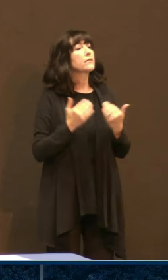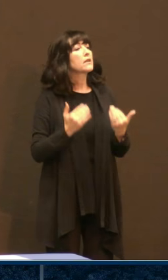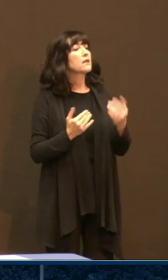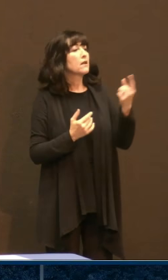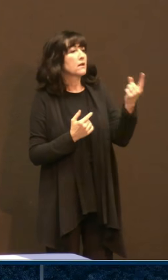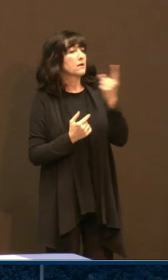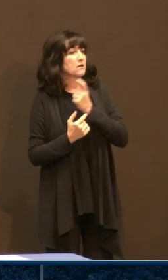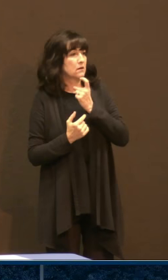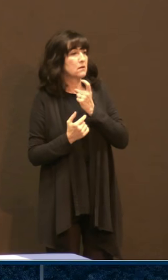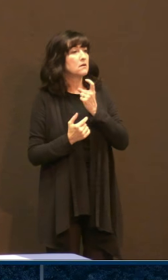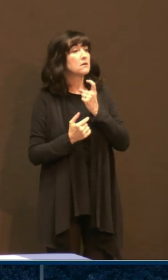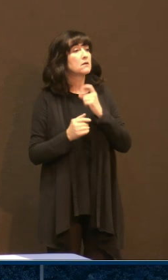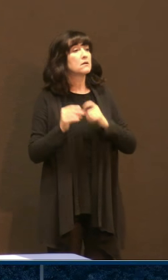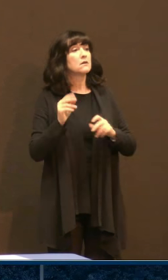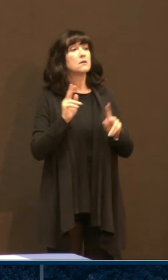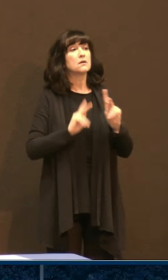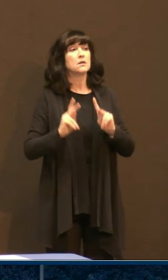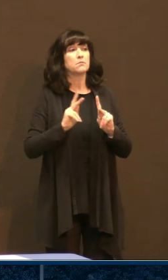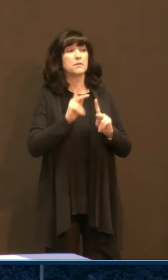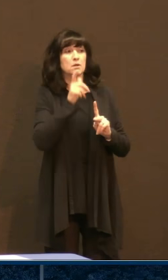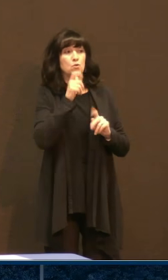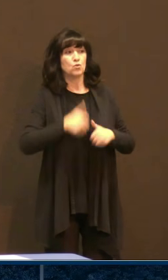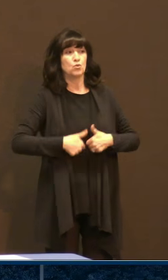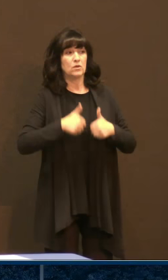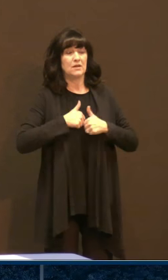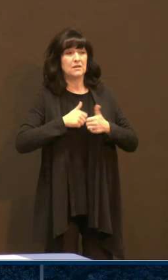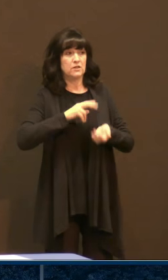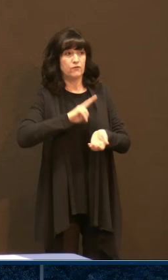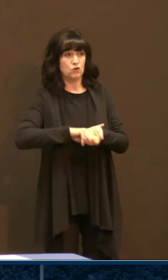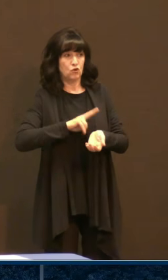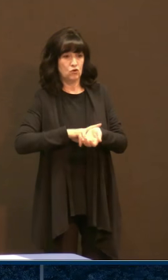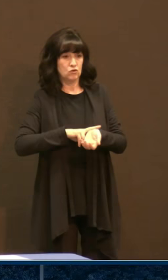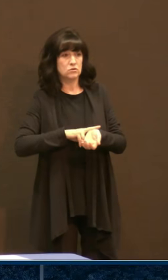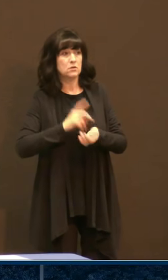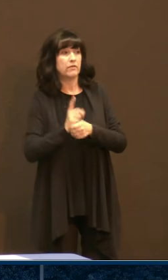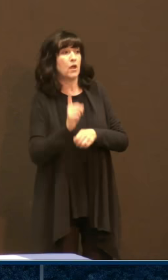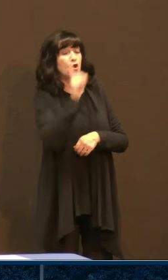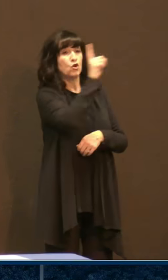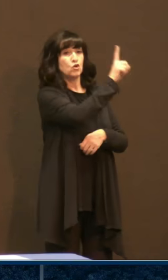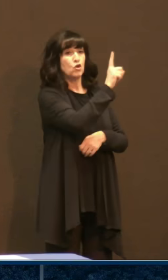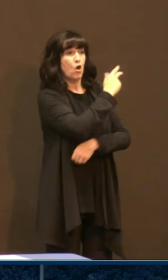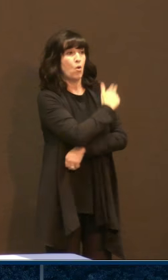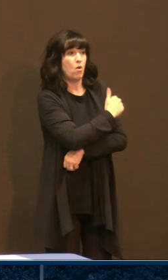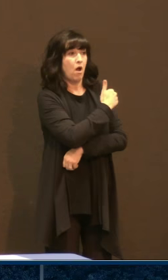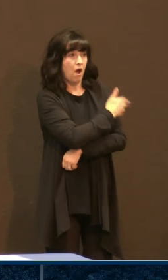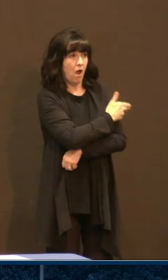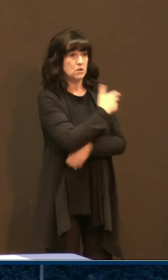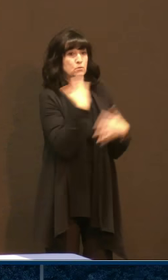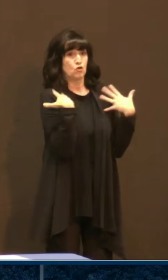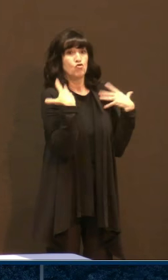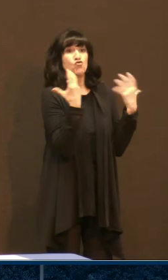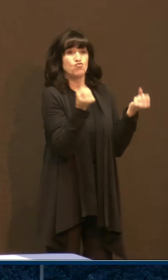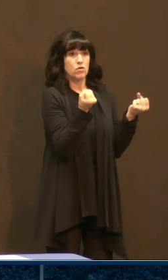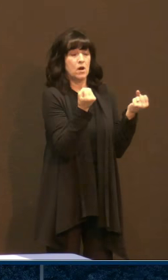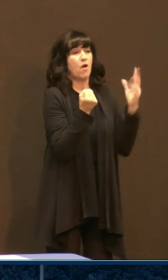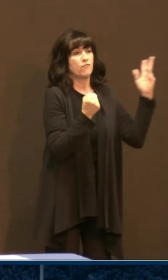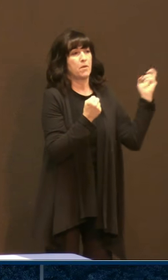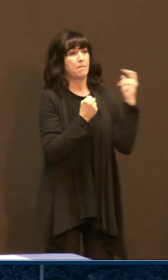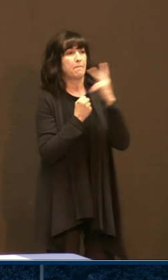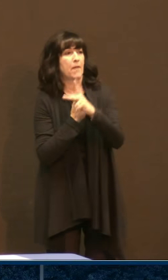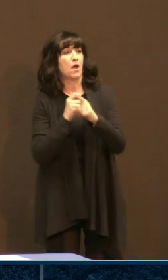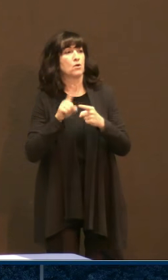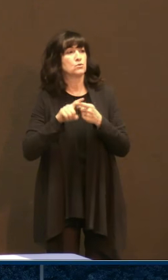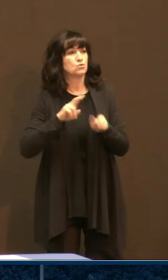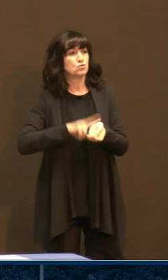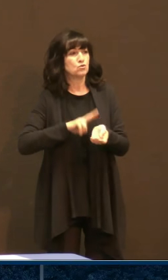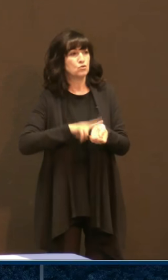care facility, have coronavirus, are hospitalized, then recover and brought back to where they live, is there